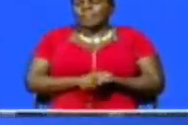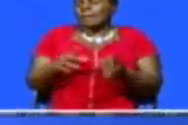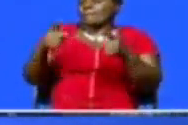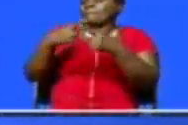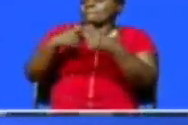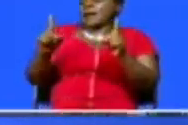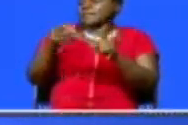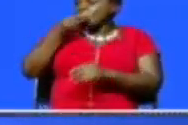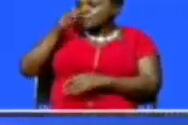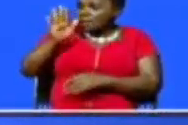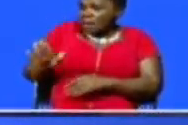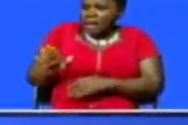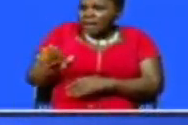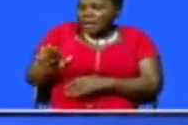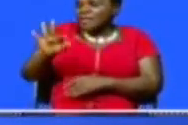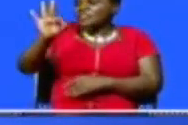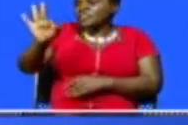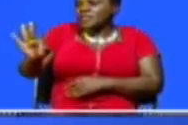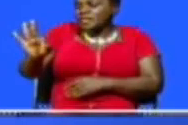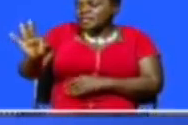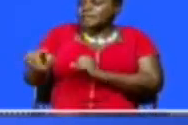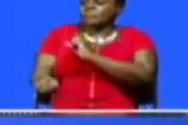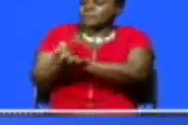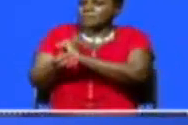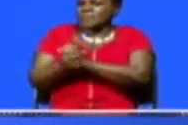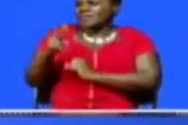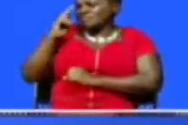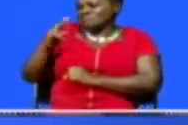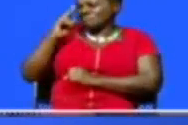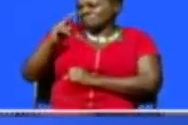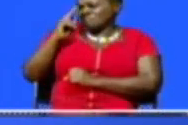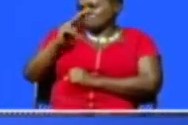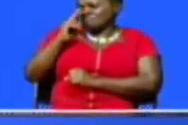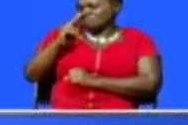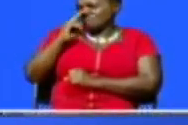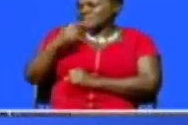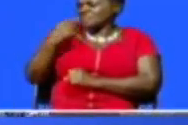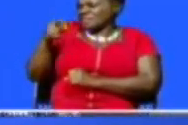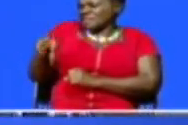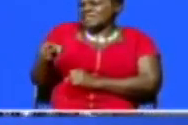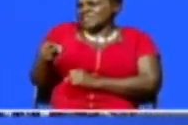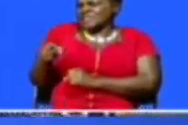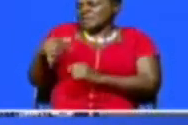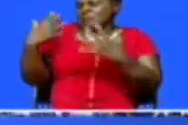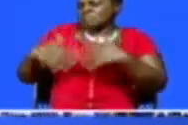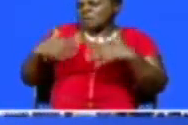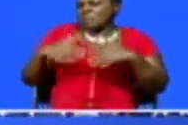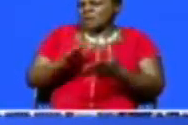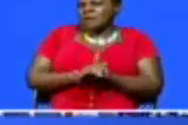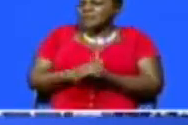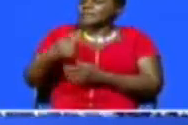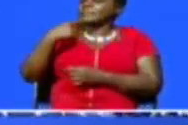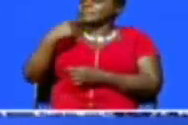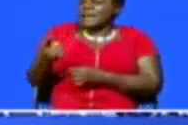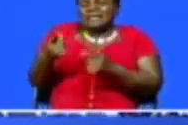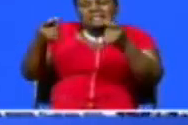But in a quick rejoinder, Eseli and the other expellees laughed off the move to expel them, terming it a political drama.